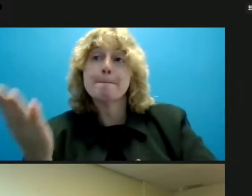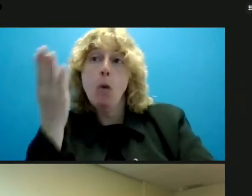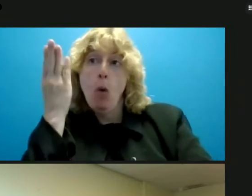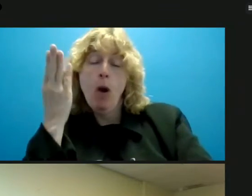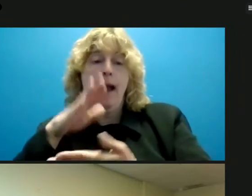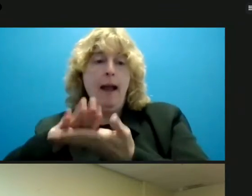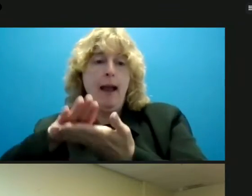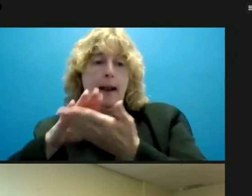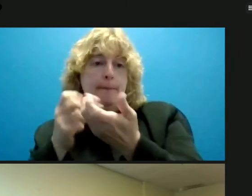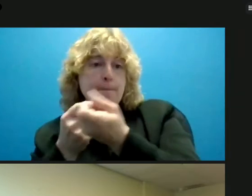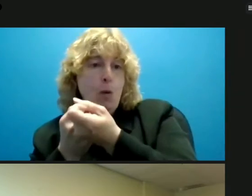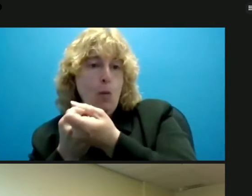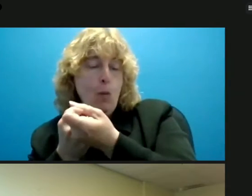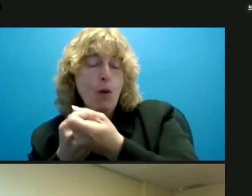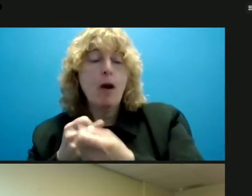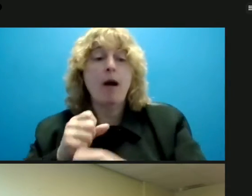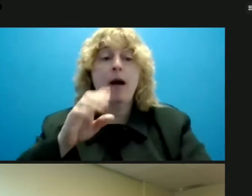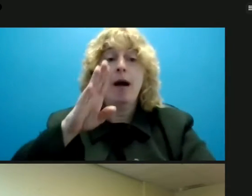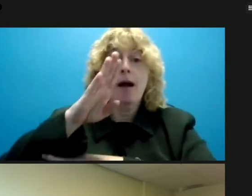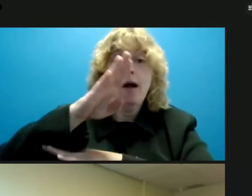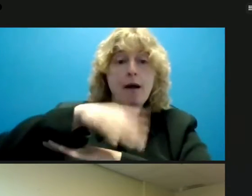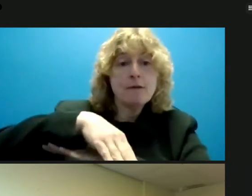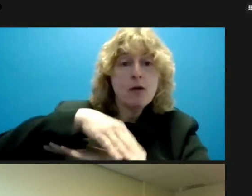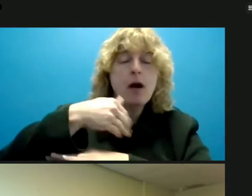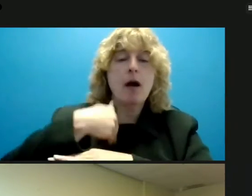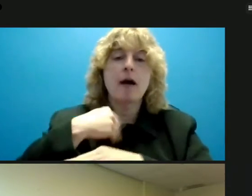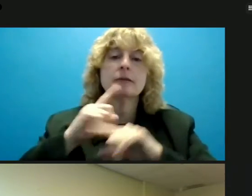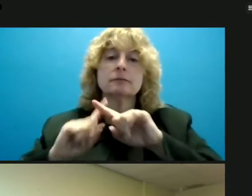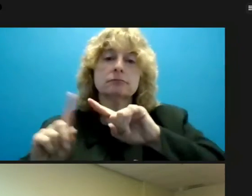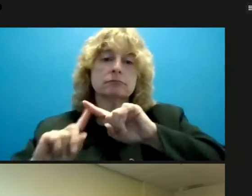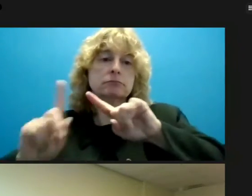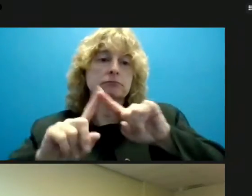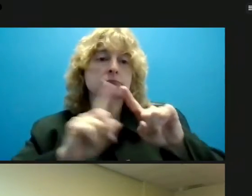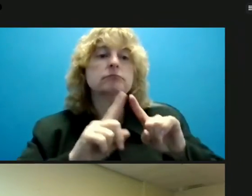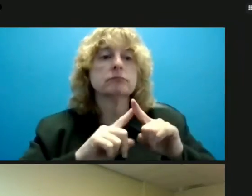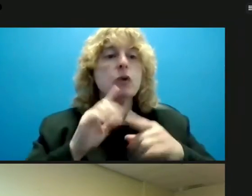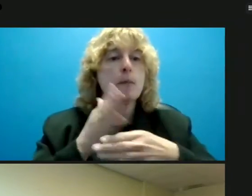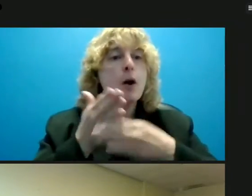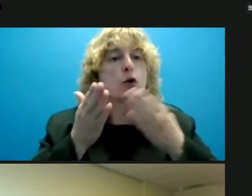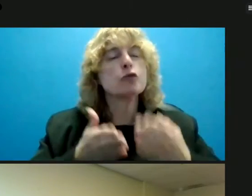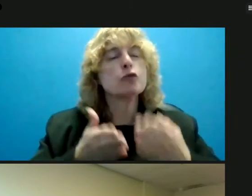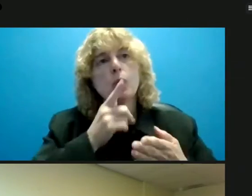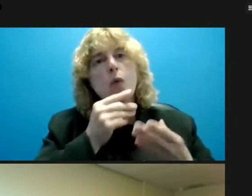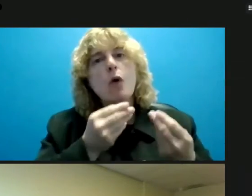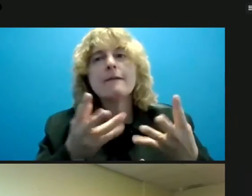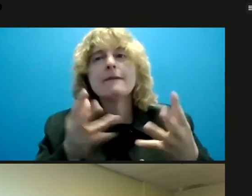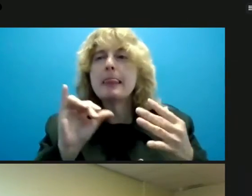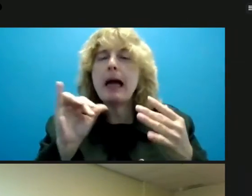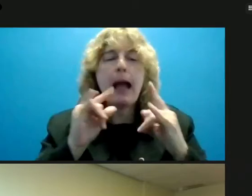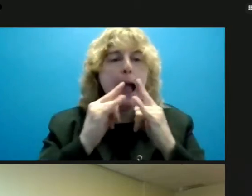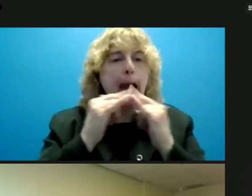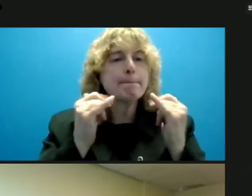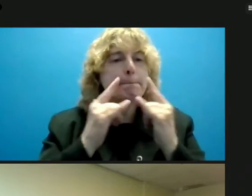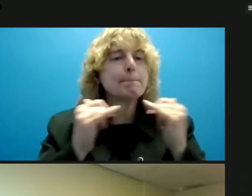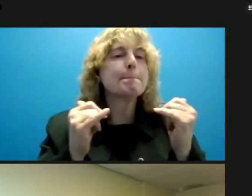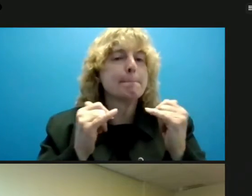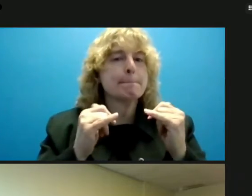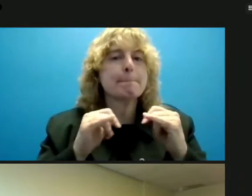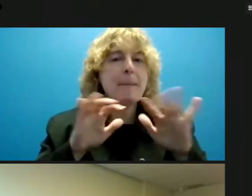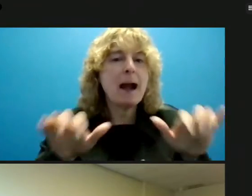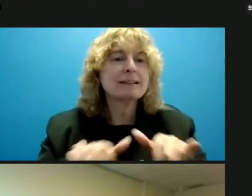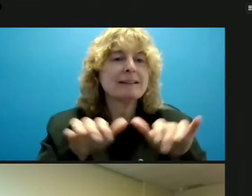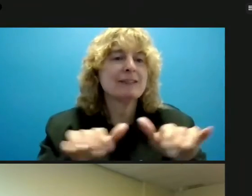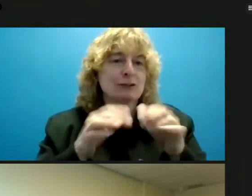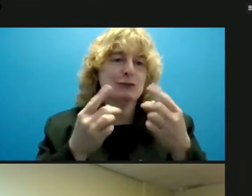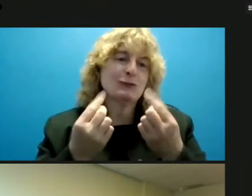we have a variety of partners that will be offering camp-like activities. I think the fourth thing that I want families to know that